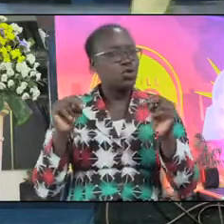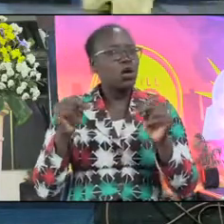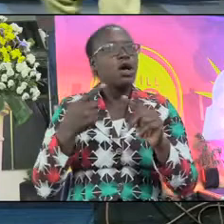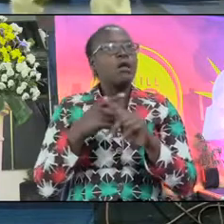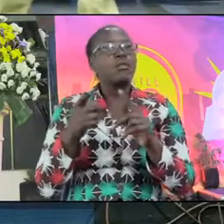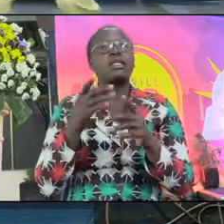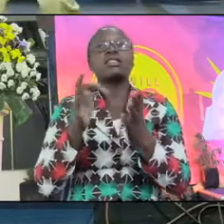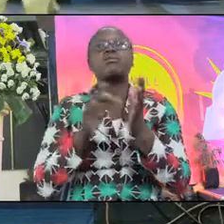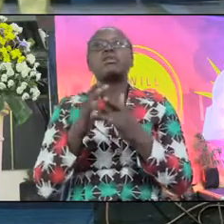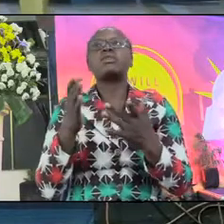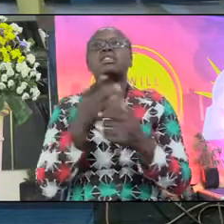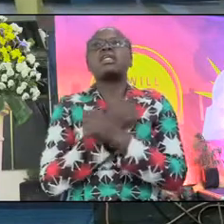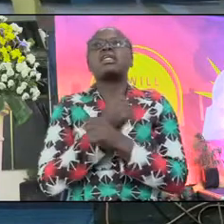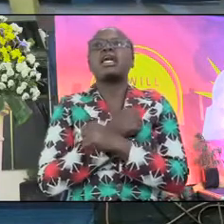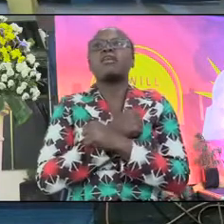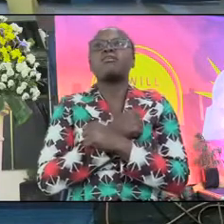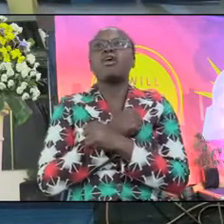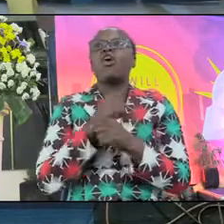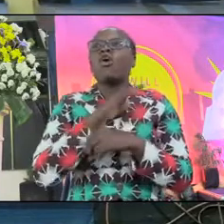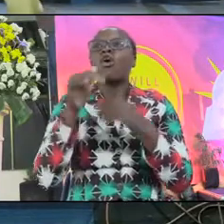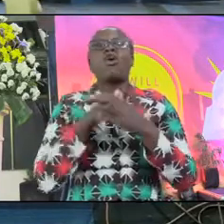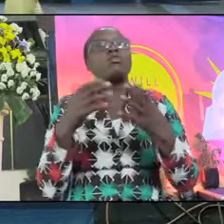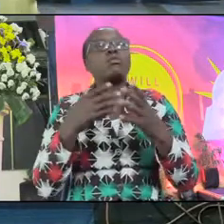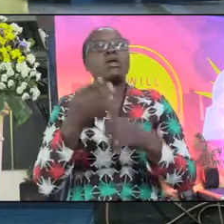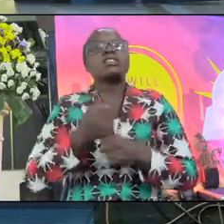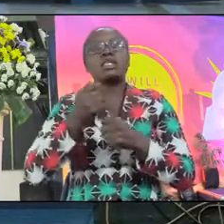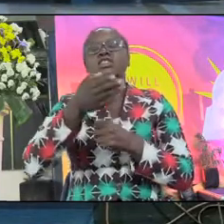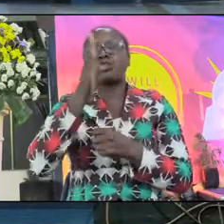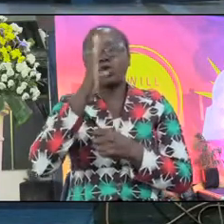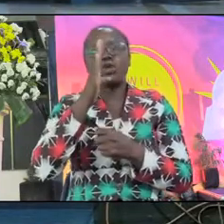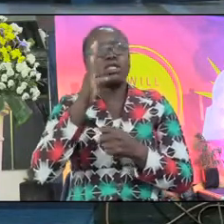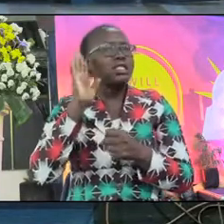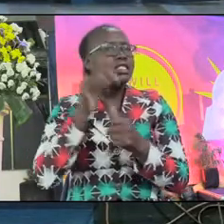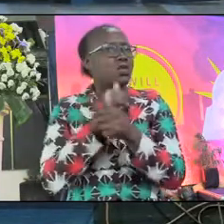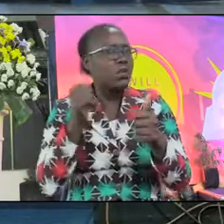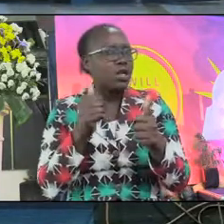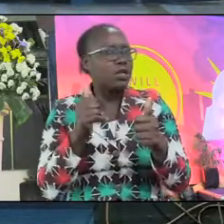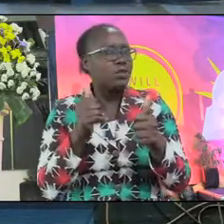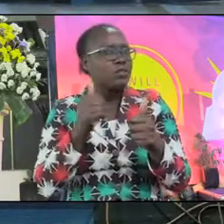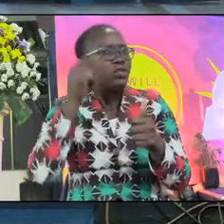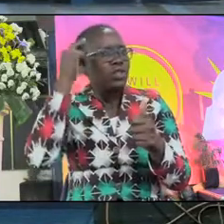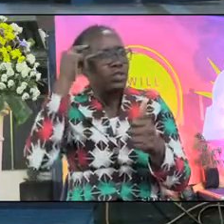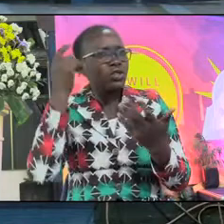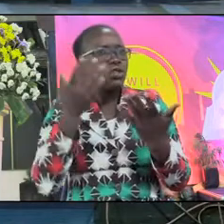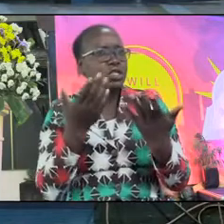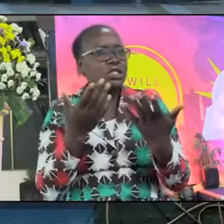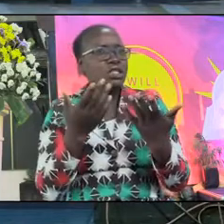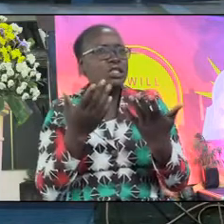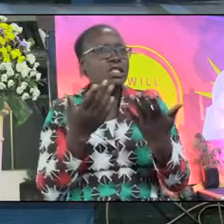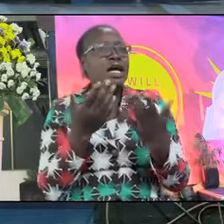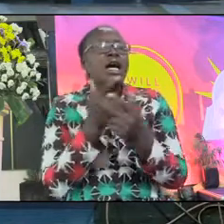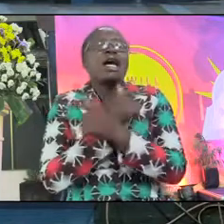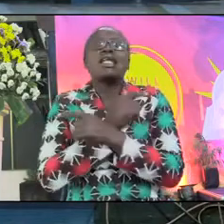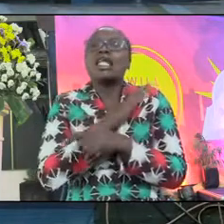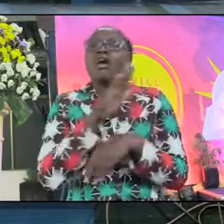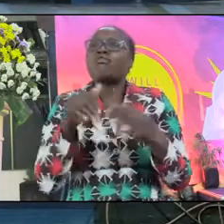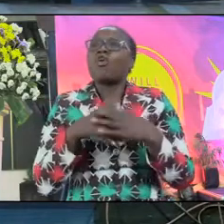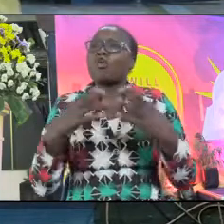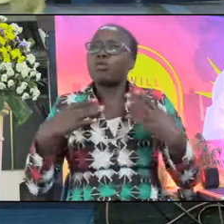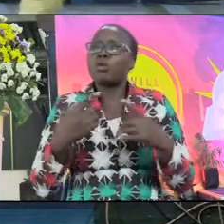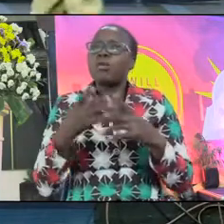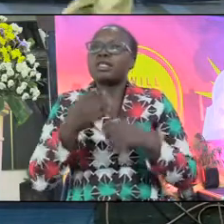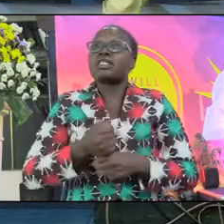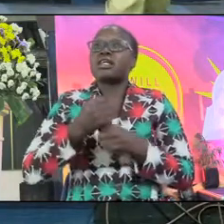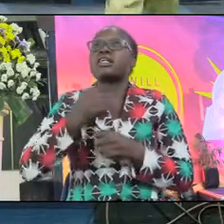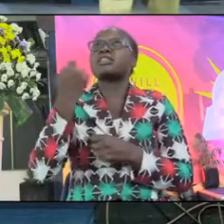love everybody, but trust God. Are you listening to me? You thought you had me caught. Yeah? Love everybody, but